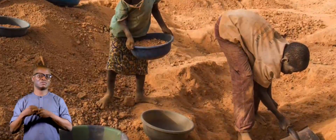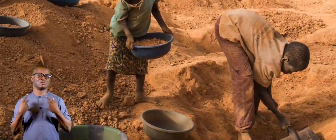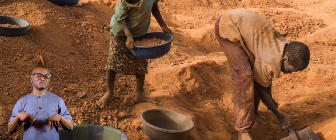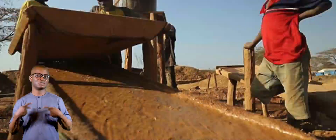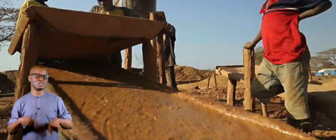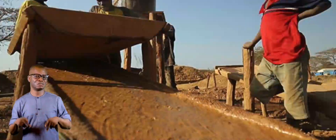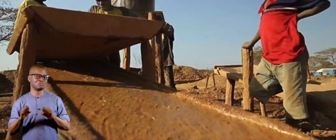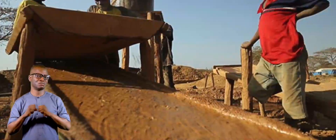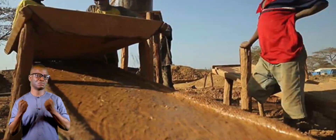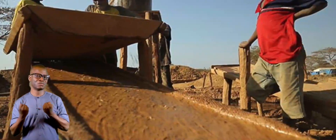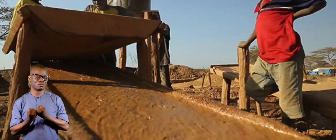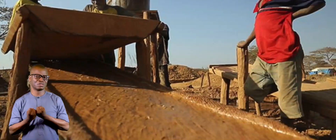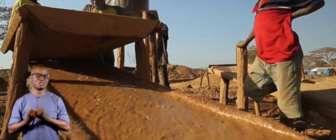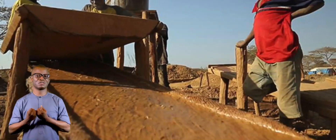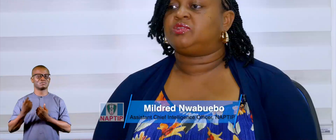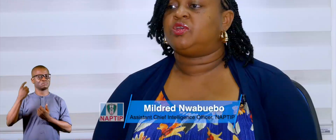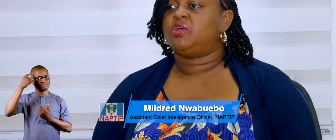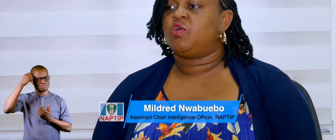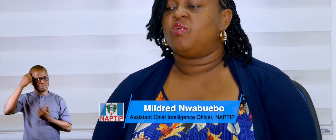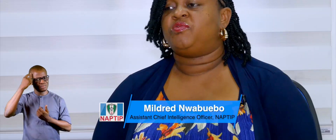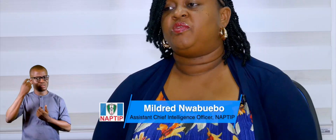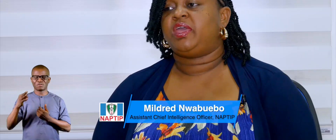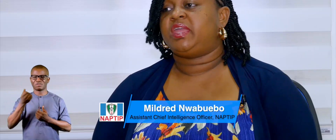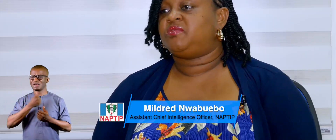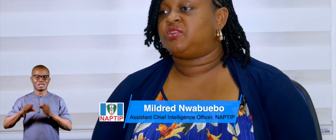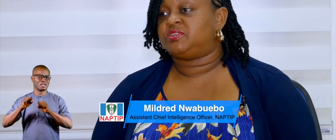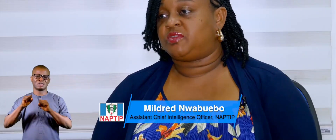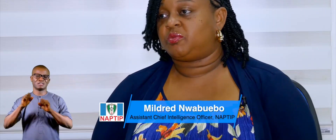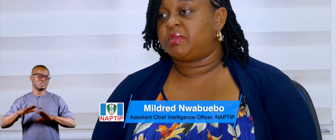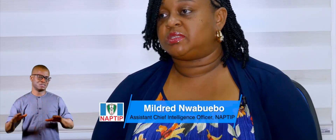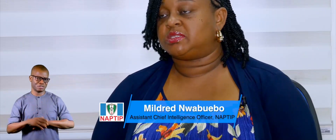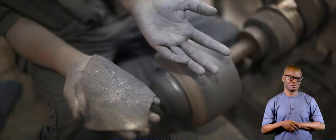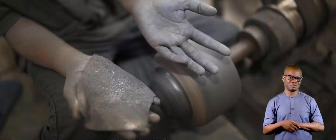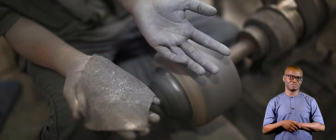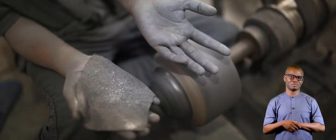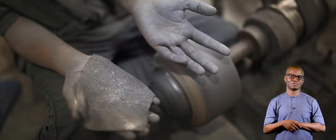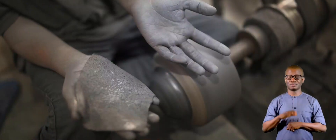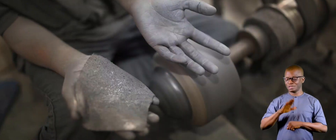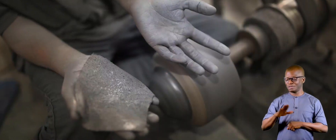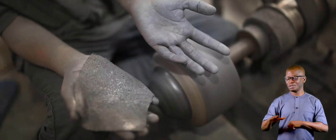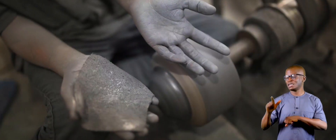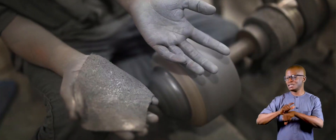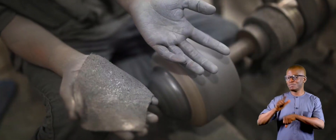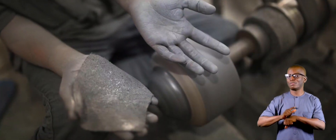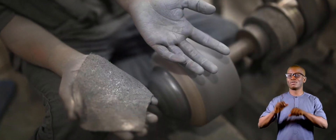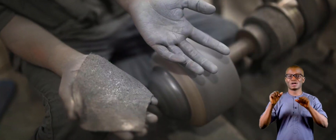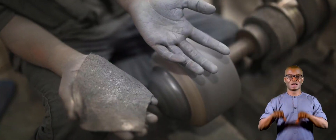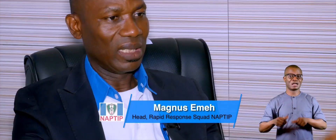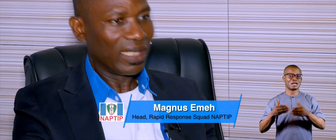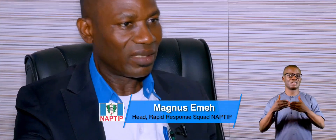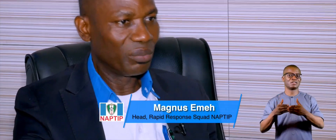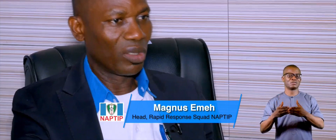socially, and psychologically deprives a child of any further development. Child labor can result